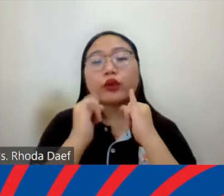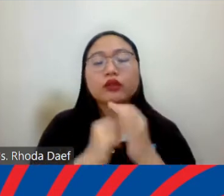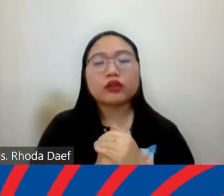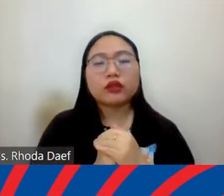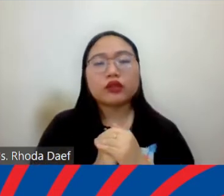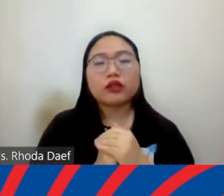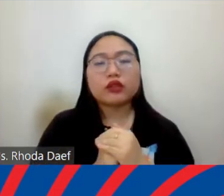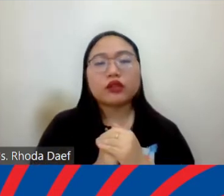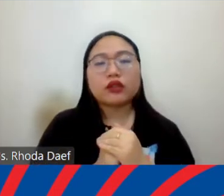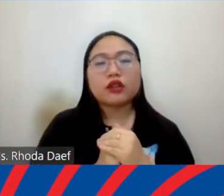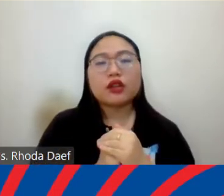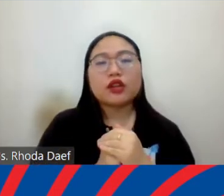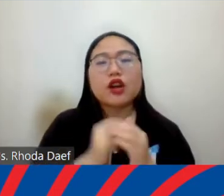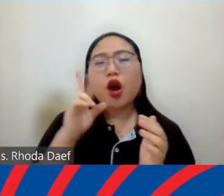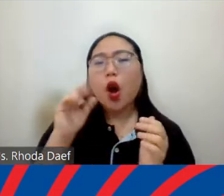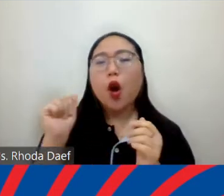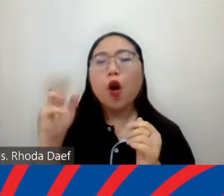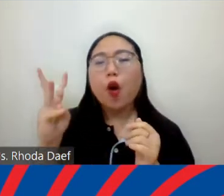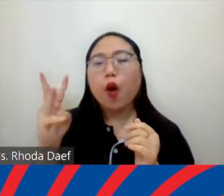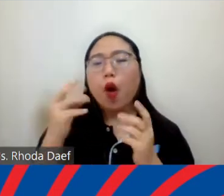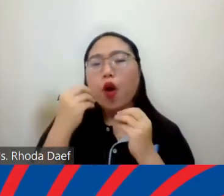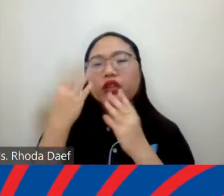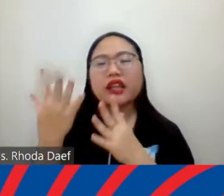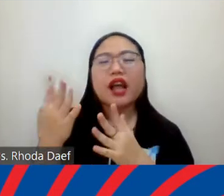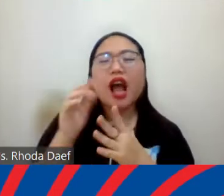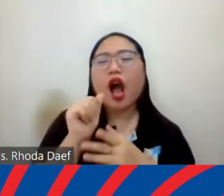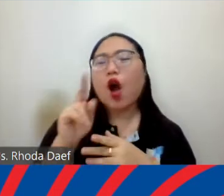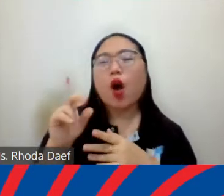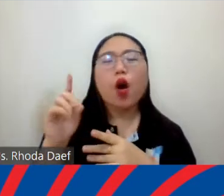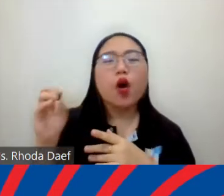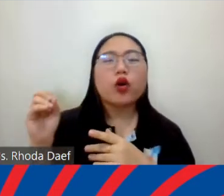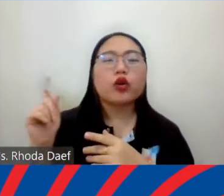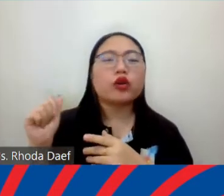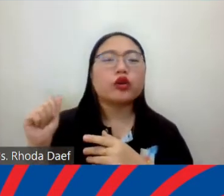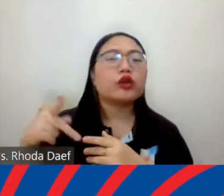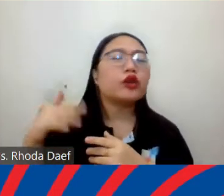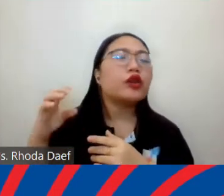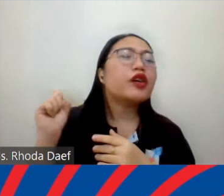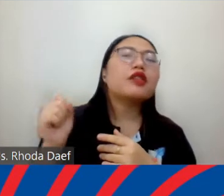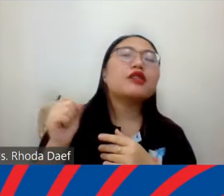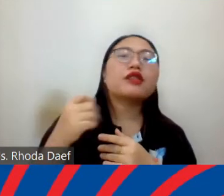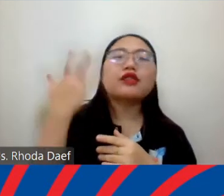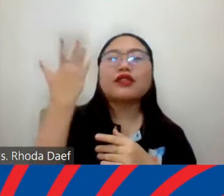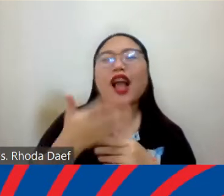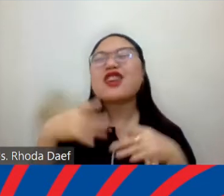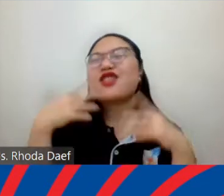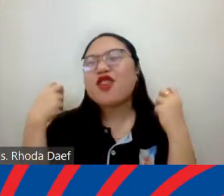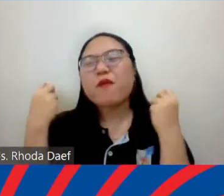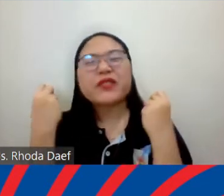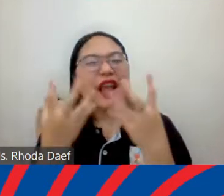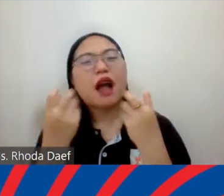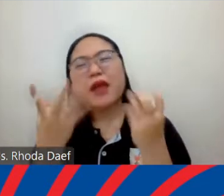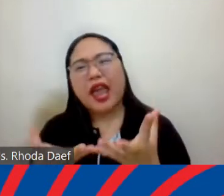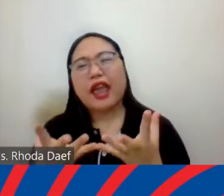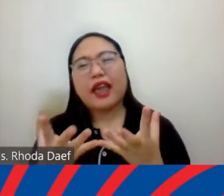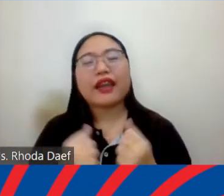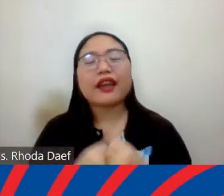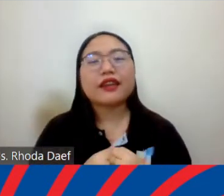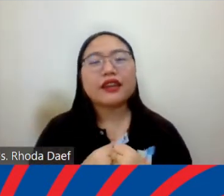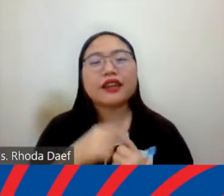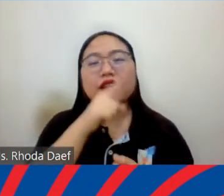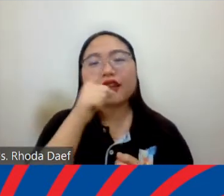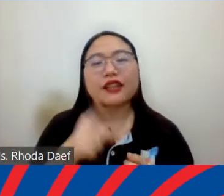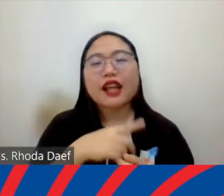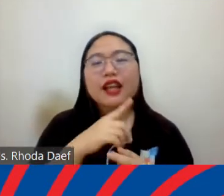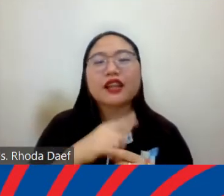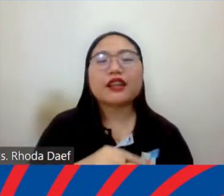raw data, audio tapes, statistics. Yan, sobrang dami, no? Sobrang dami. Non-digital